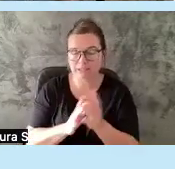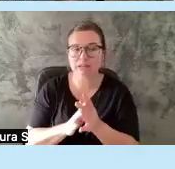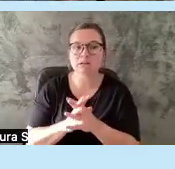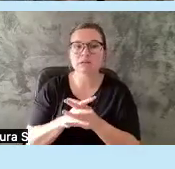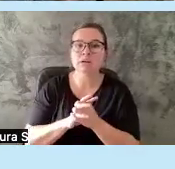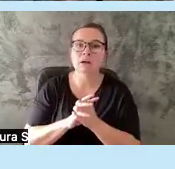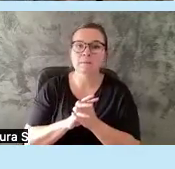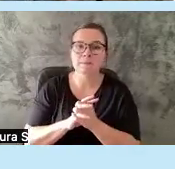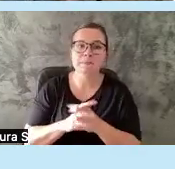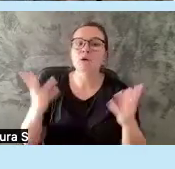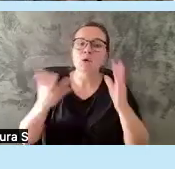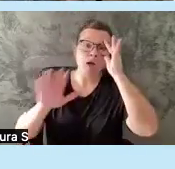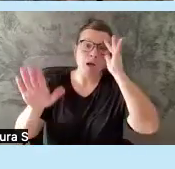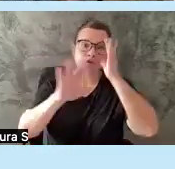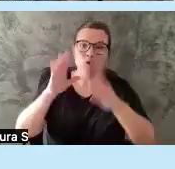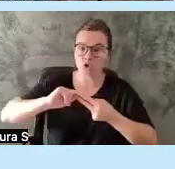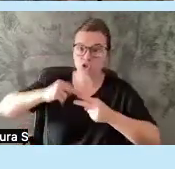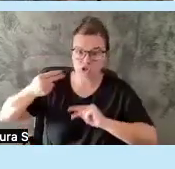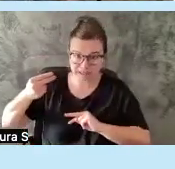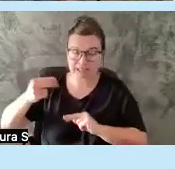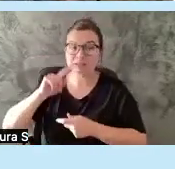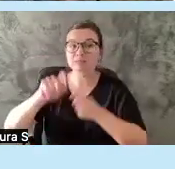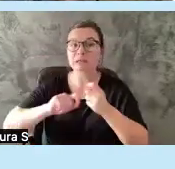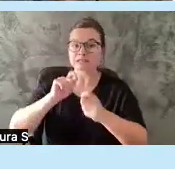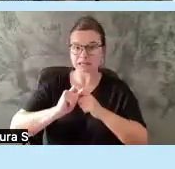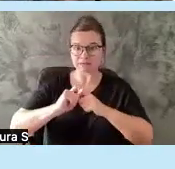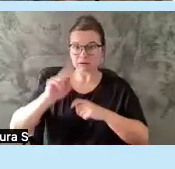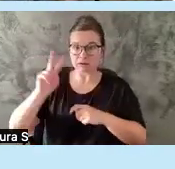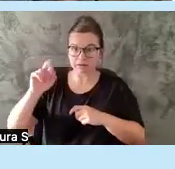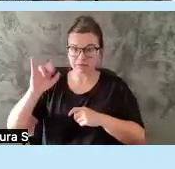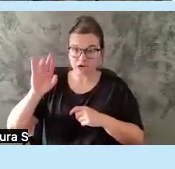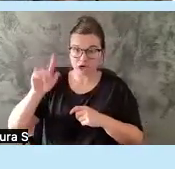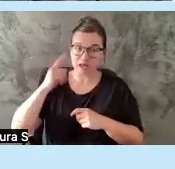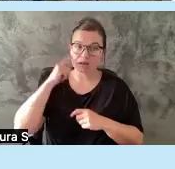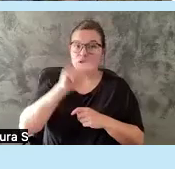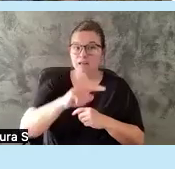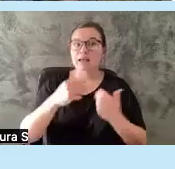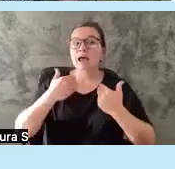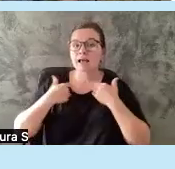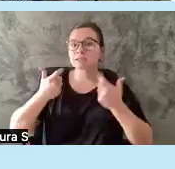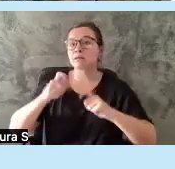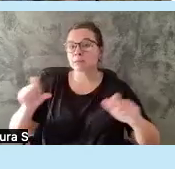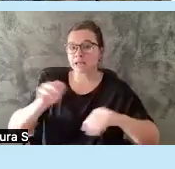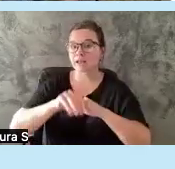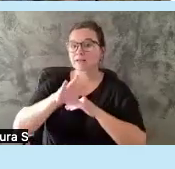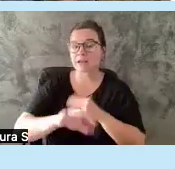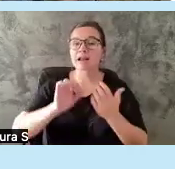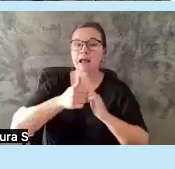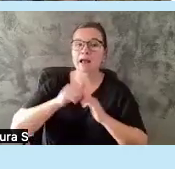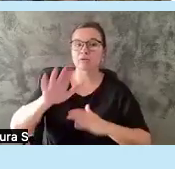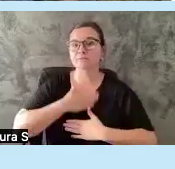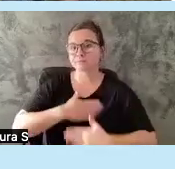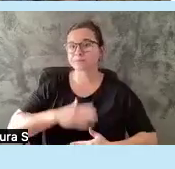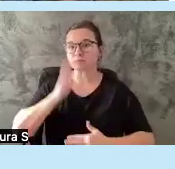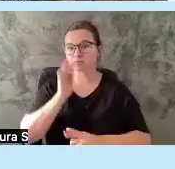So what your genes are, the particular variant for this particular gene, has a big impact on how you will